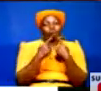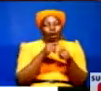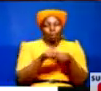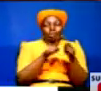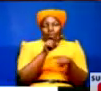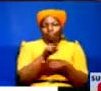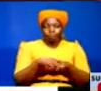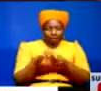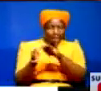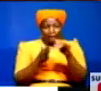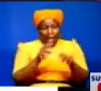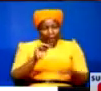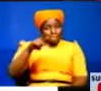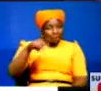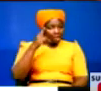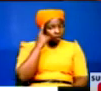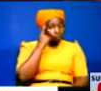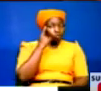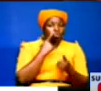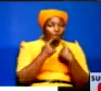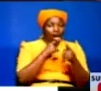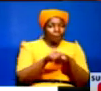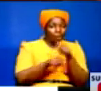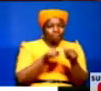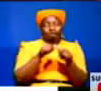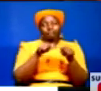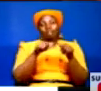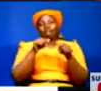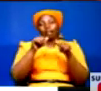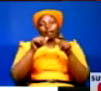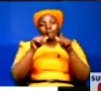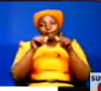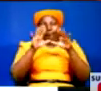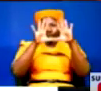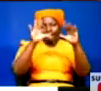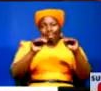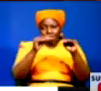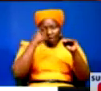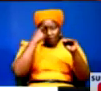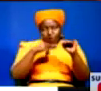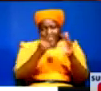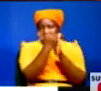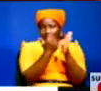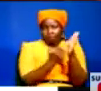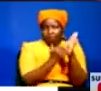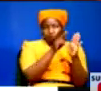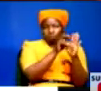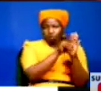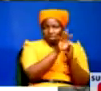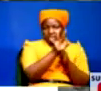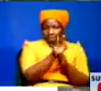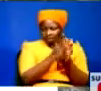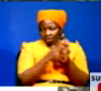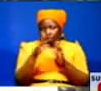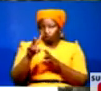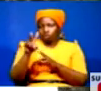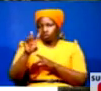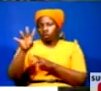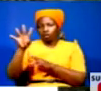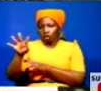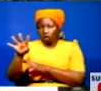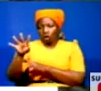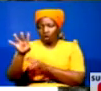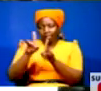will also consider the budget policy statement for the financial year 2023-2024, as well as the debate on the proposal